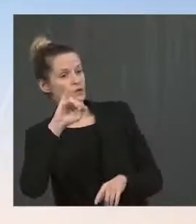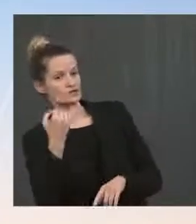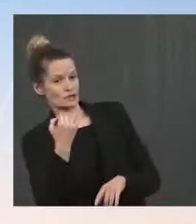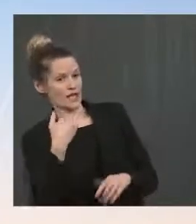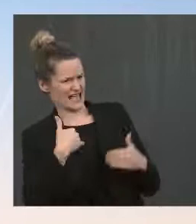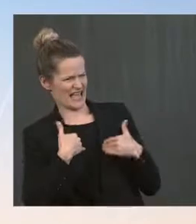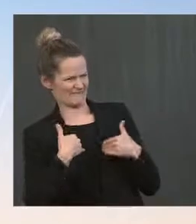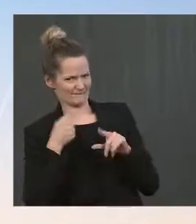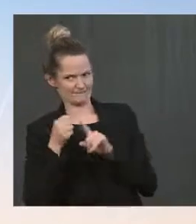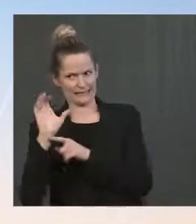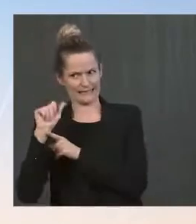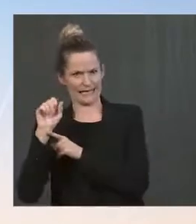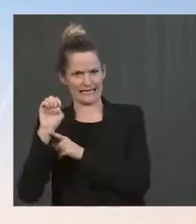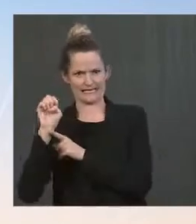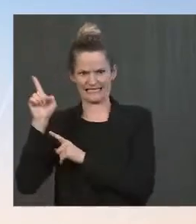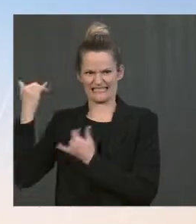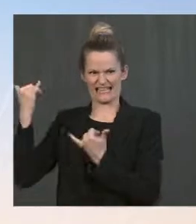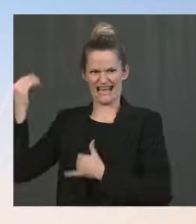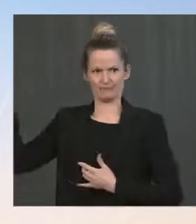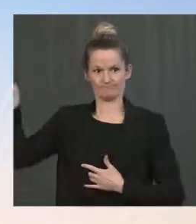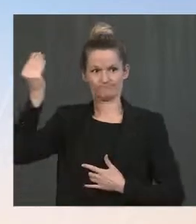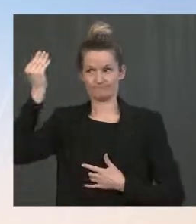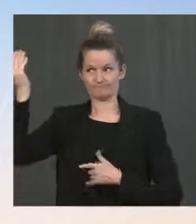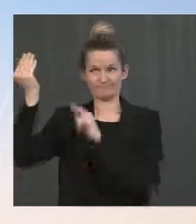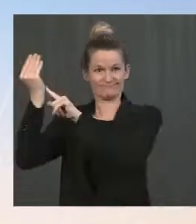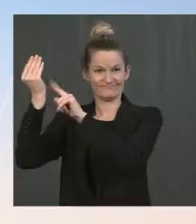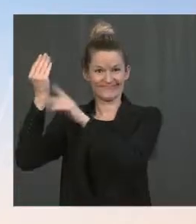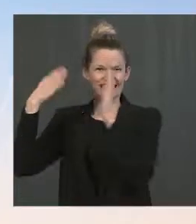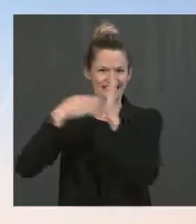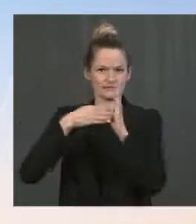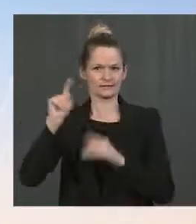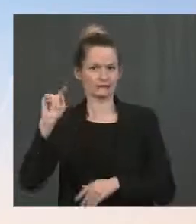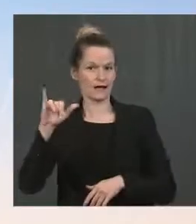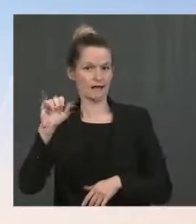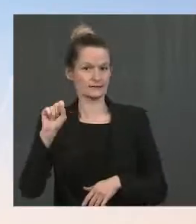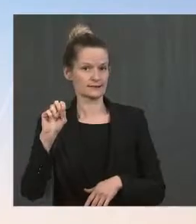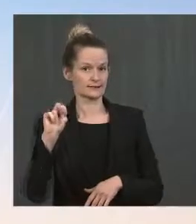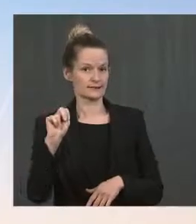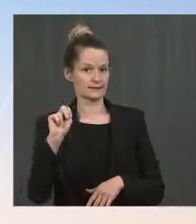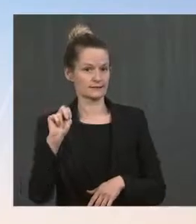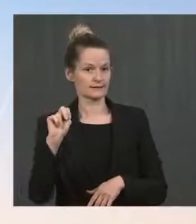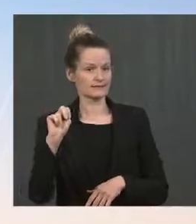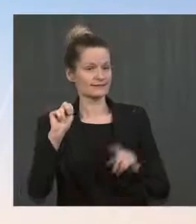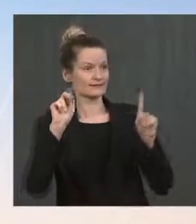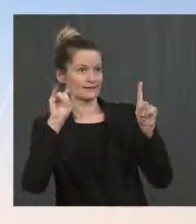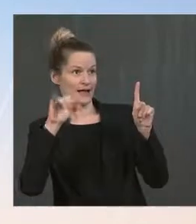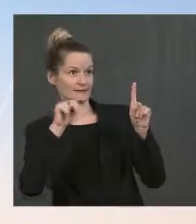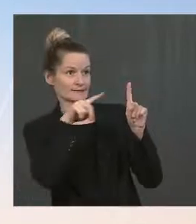where clearly there was some wrongdoing that took place. And so it's not something that we are,